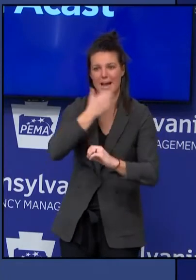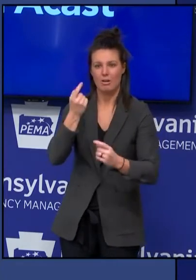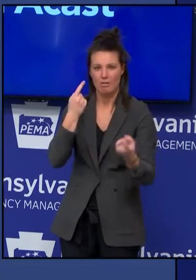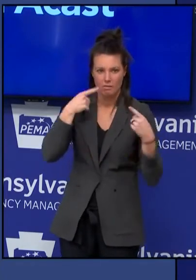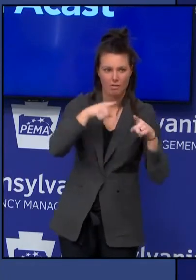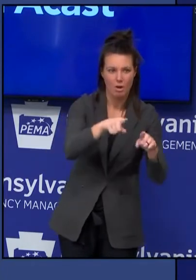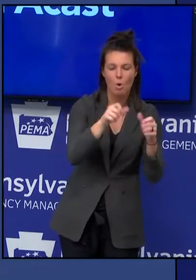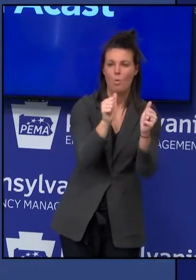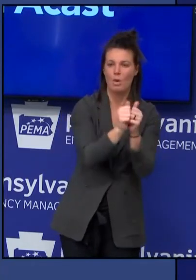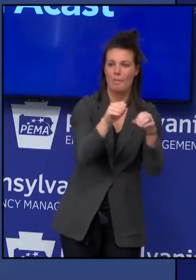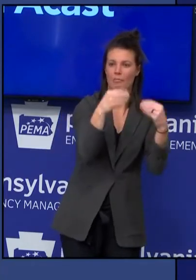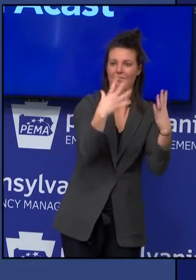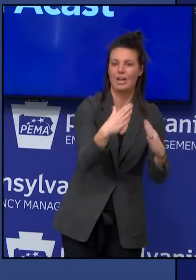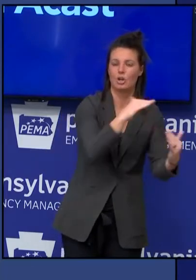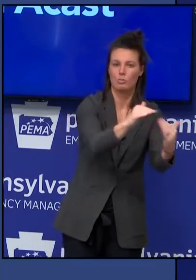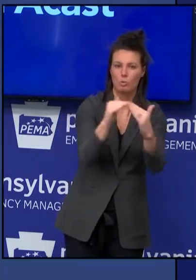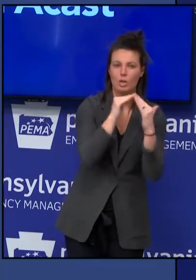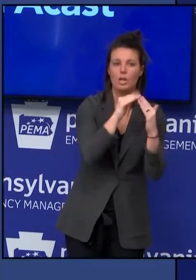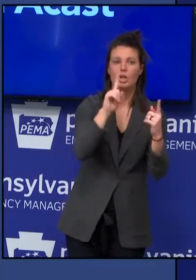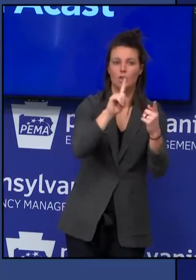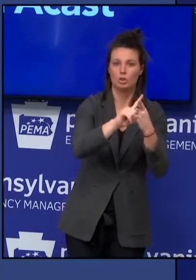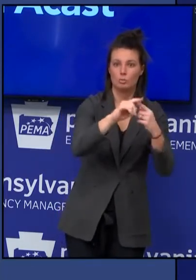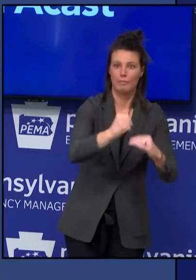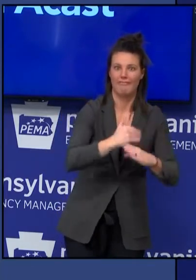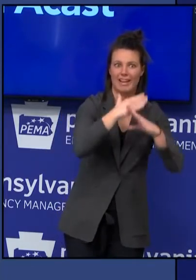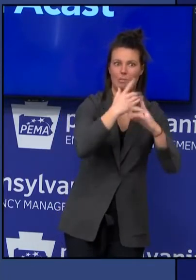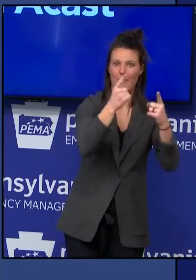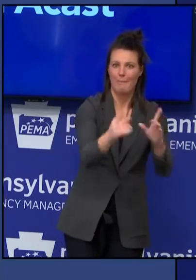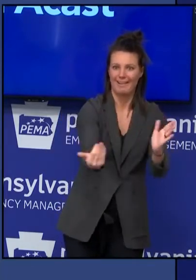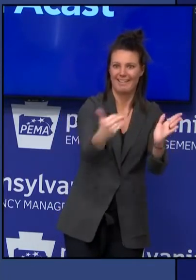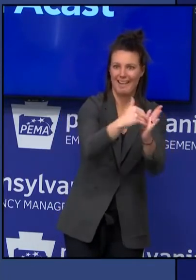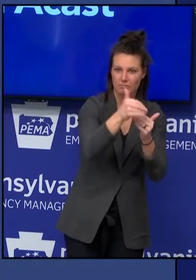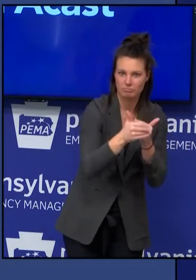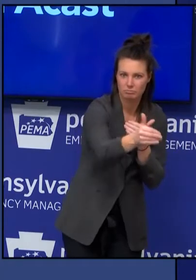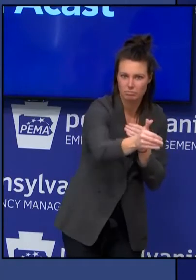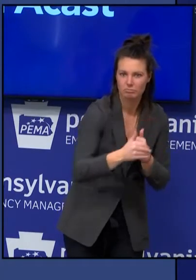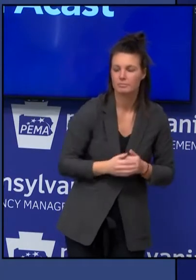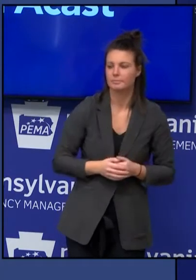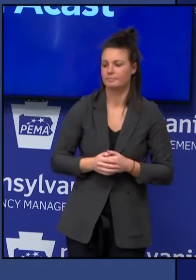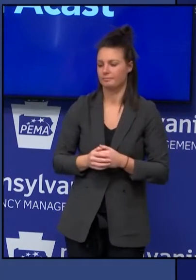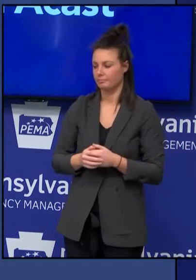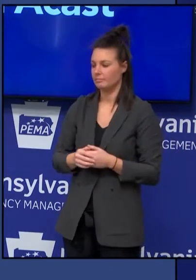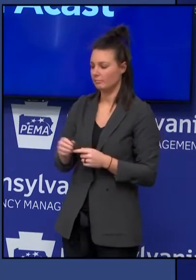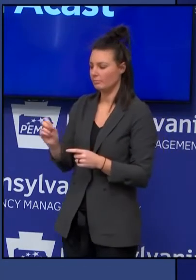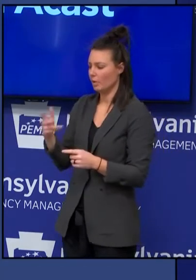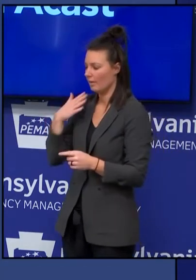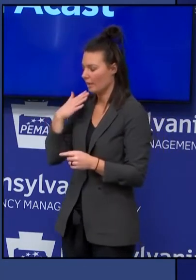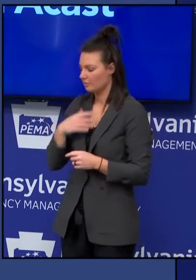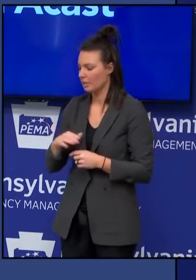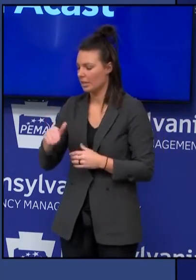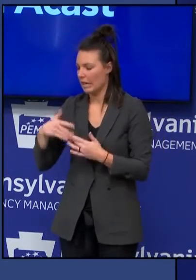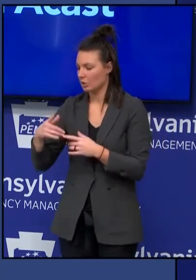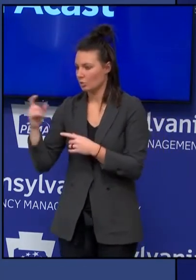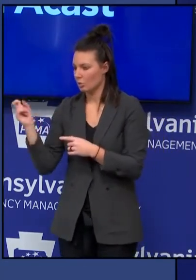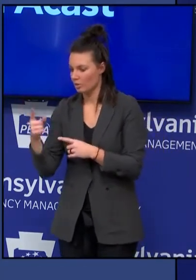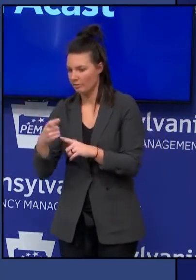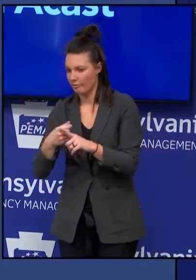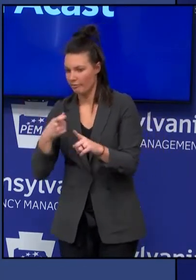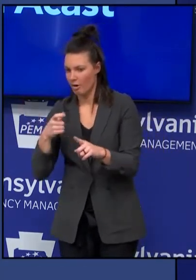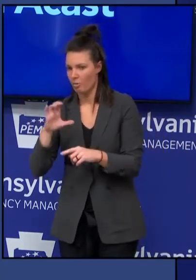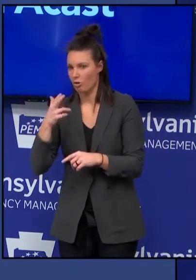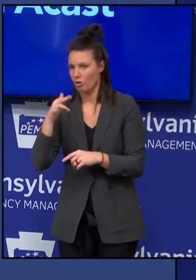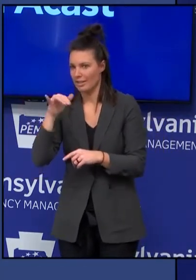provider community and allow this to be prevented from happening any further. Okay, thank you. Our next question is going to be from